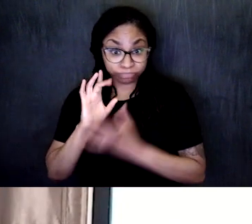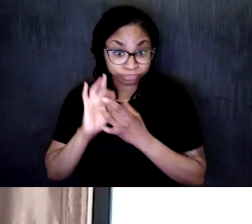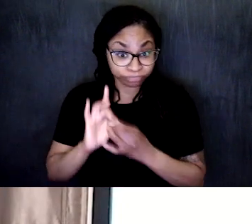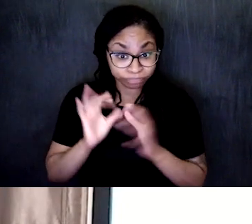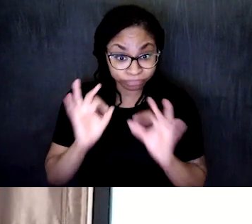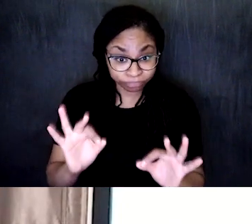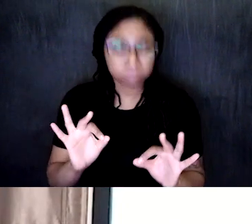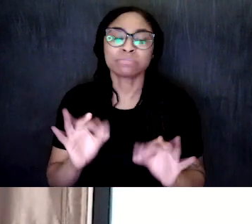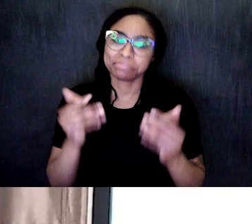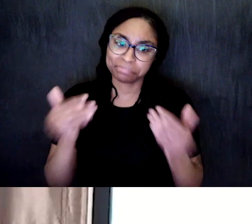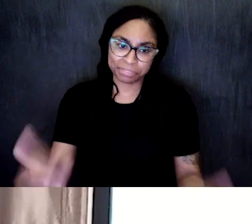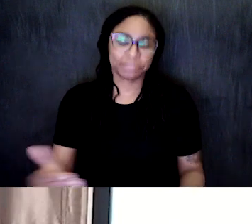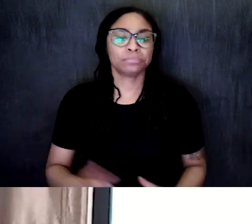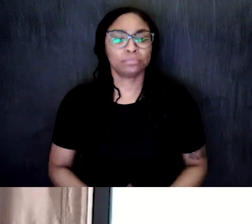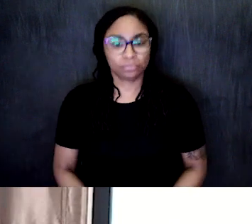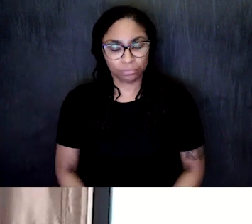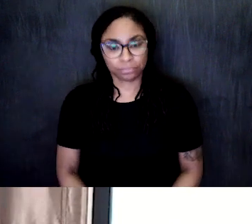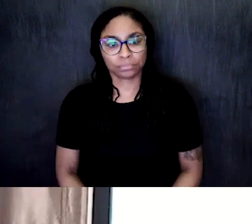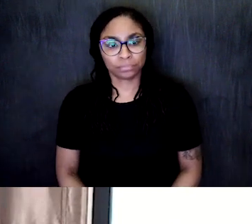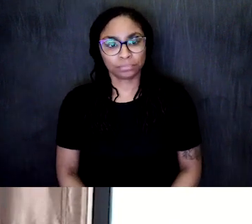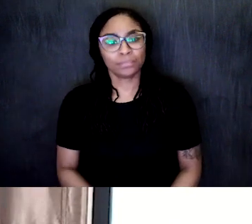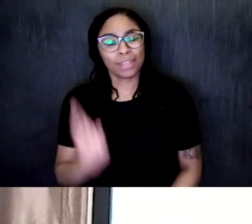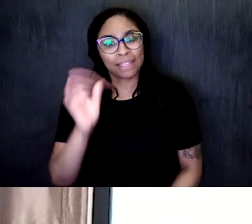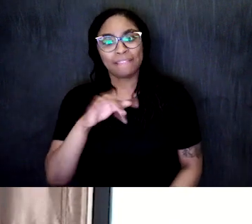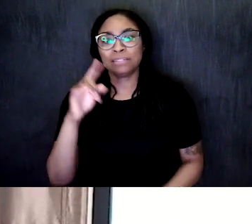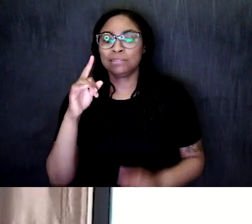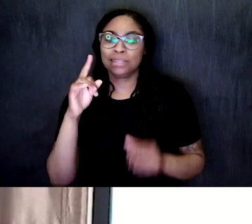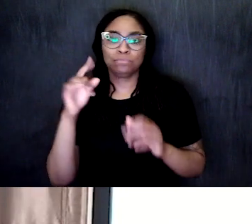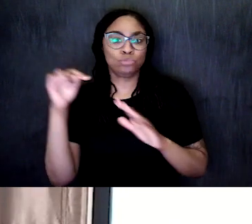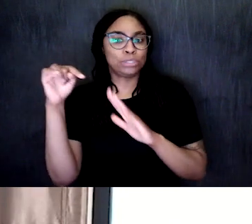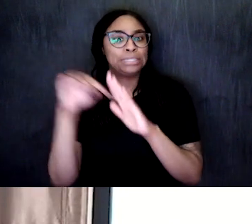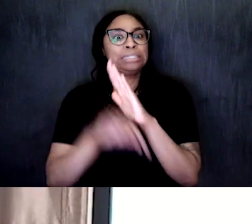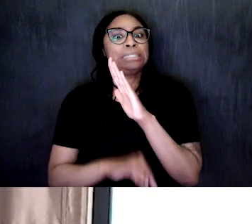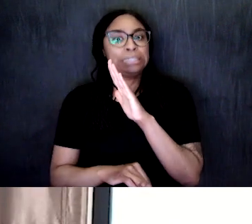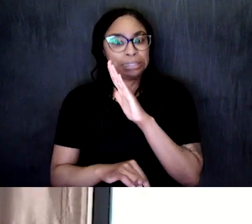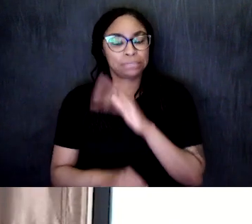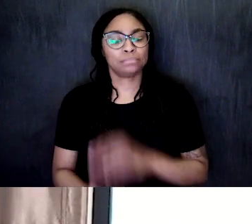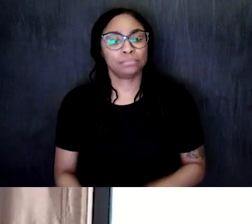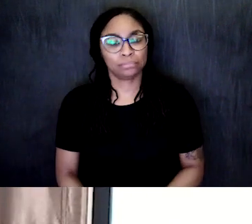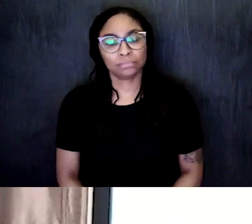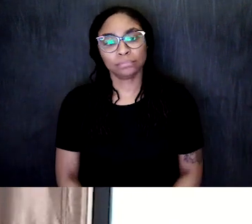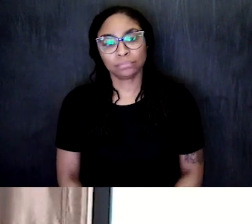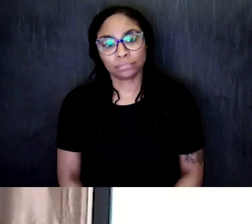you. Let the head dangle. This is a deeper wide angle.